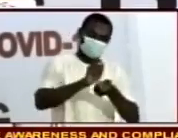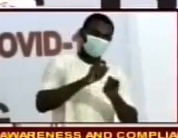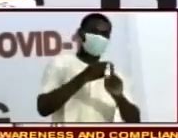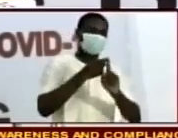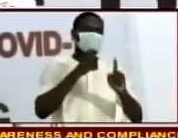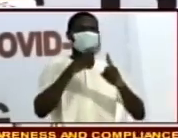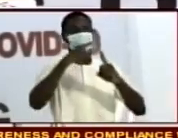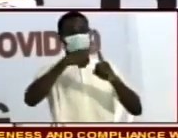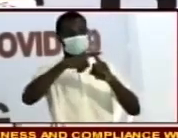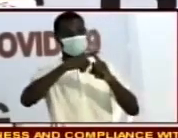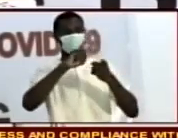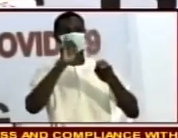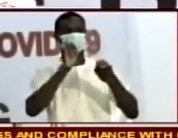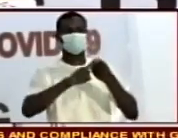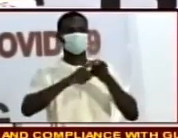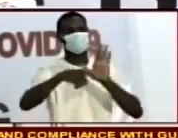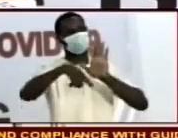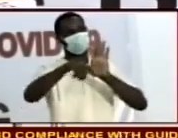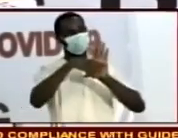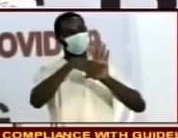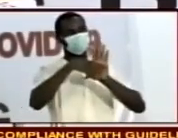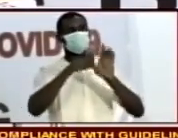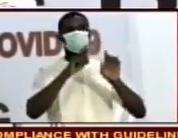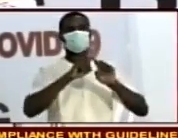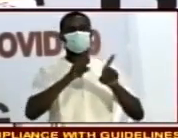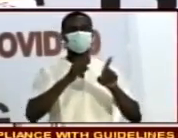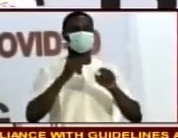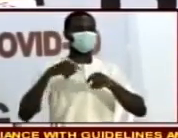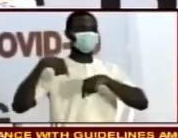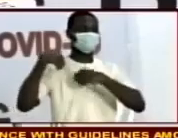relapse, I'm not aware of that. Now,